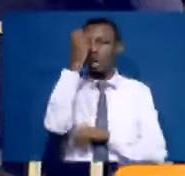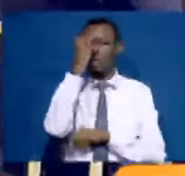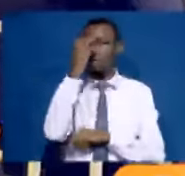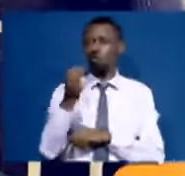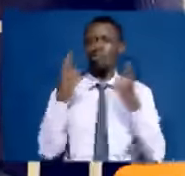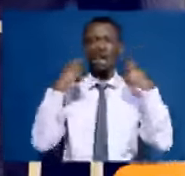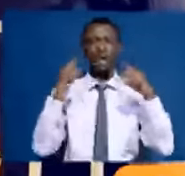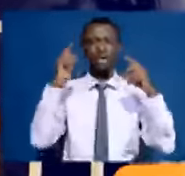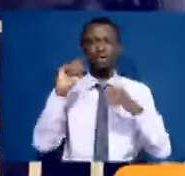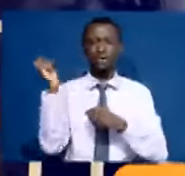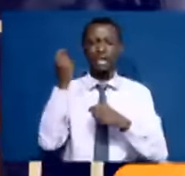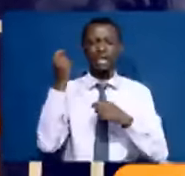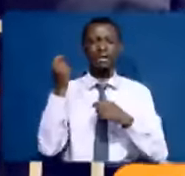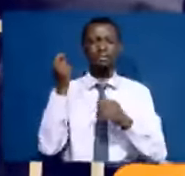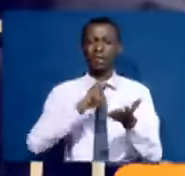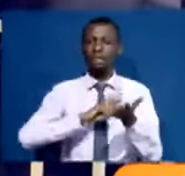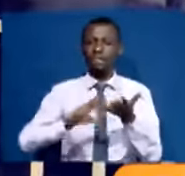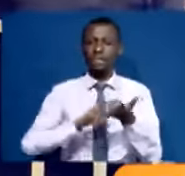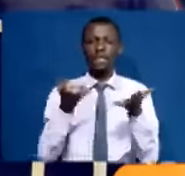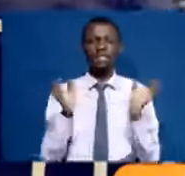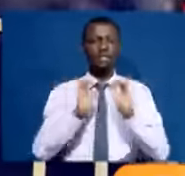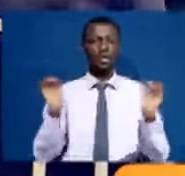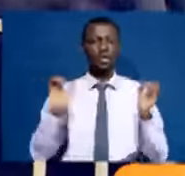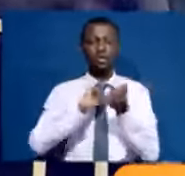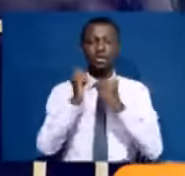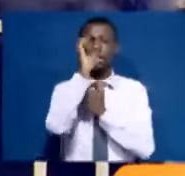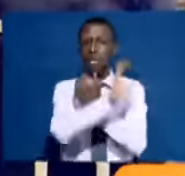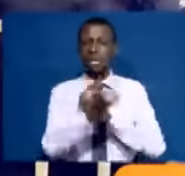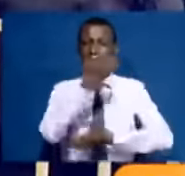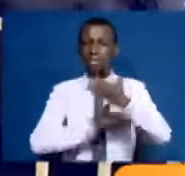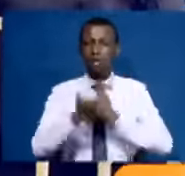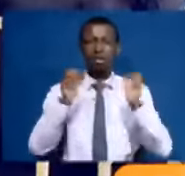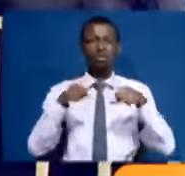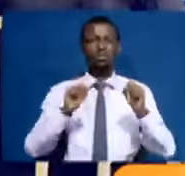visa could be an economic changer in the country, with more visitors now